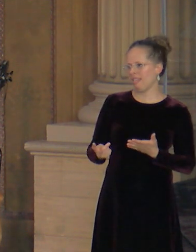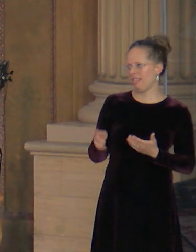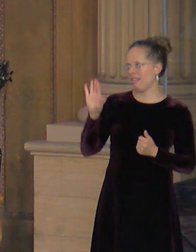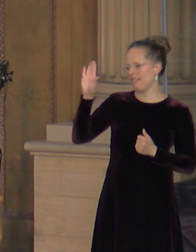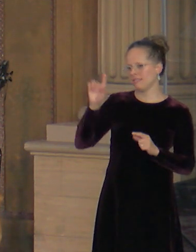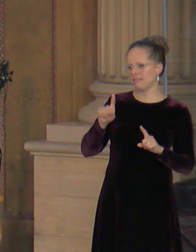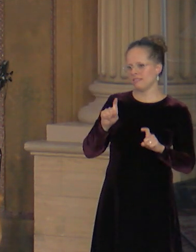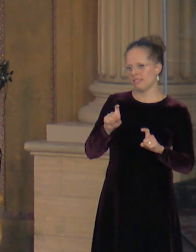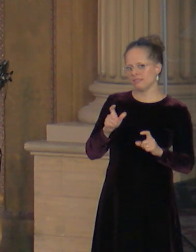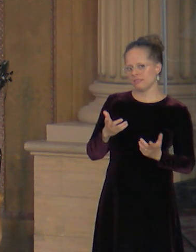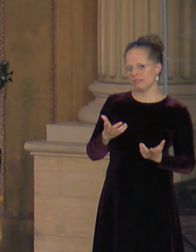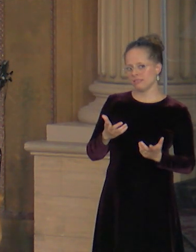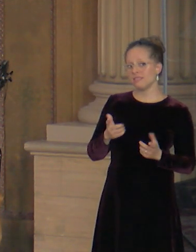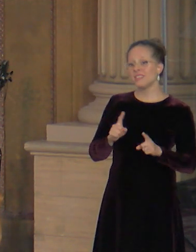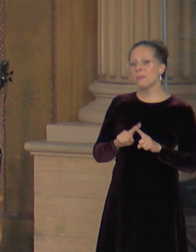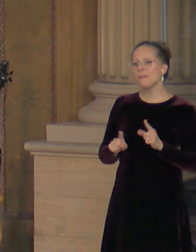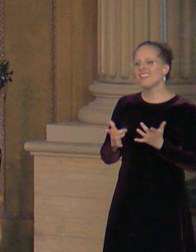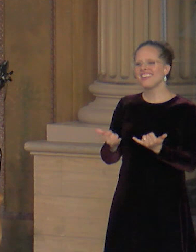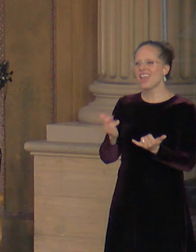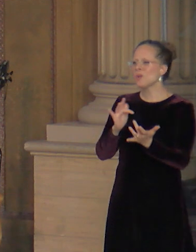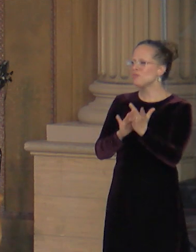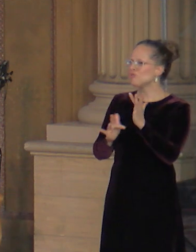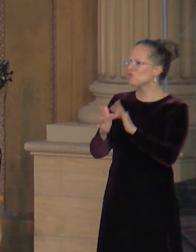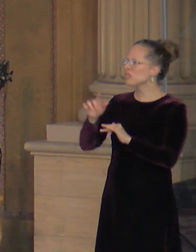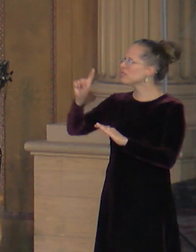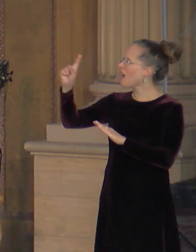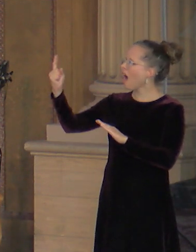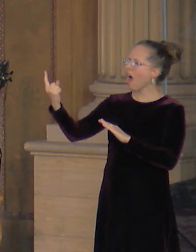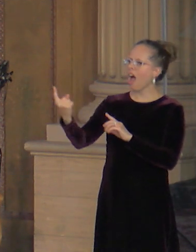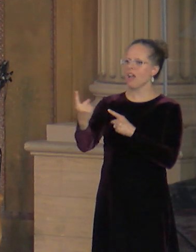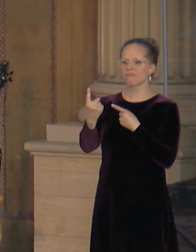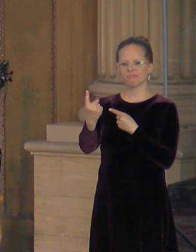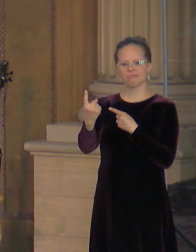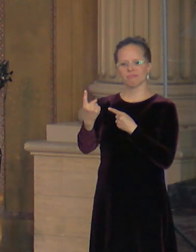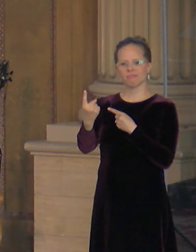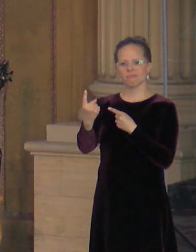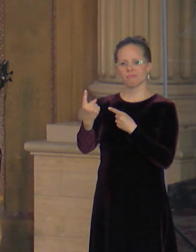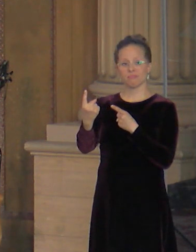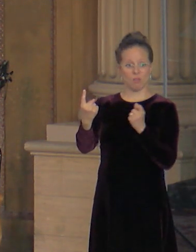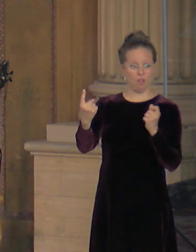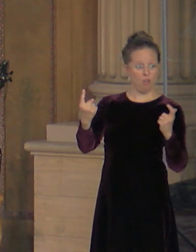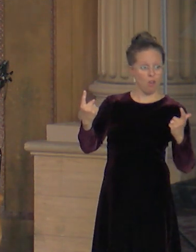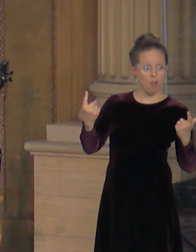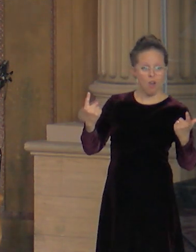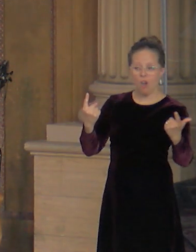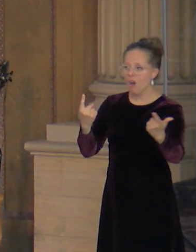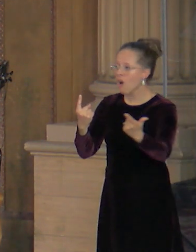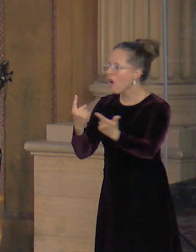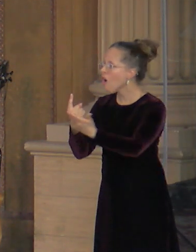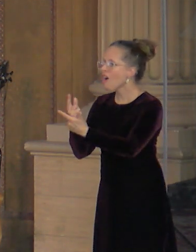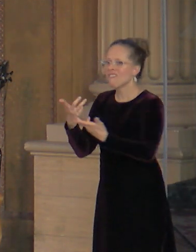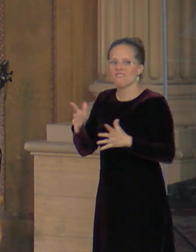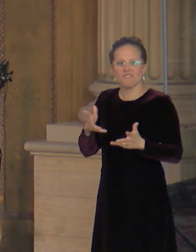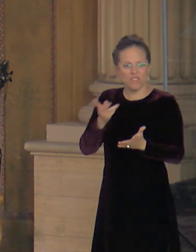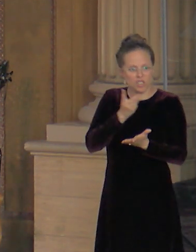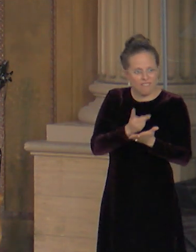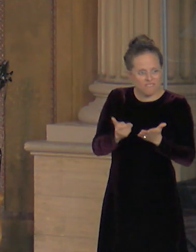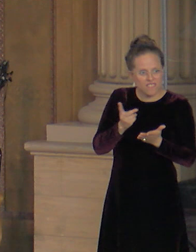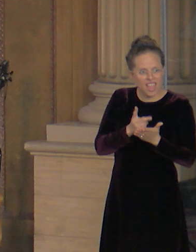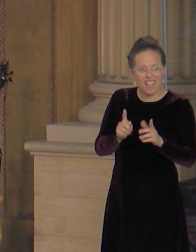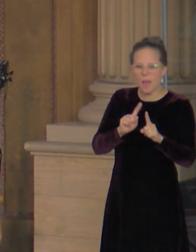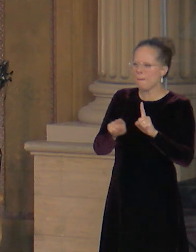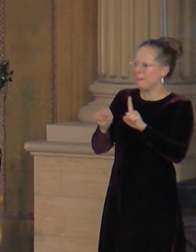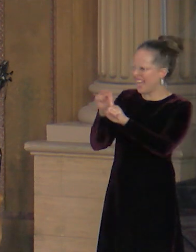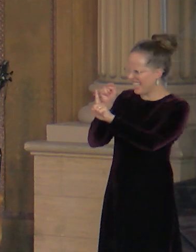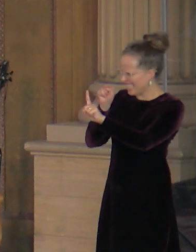here's Jesus our champion who comes to that place where everybody else has failed who accepts on himself all of our